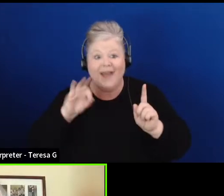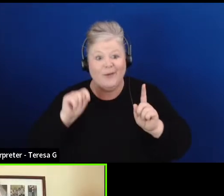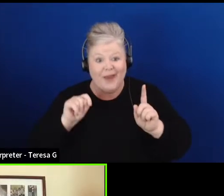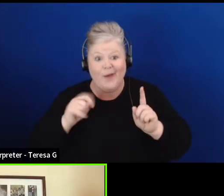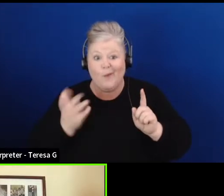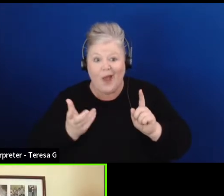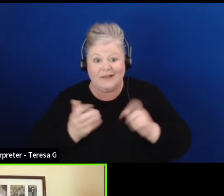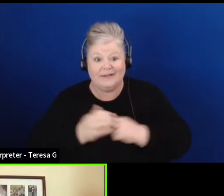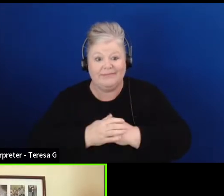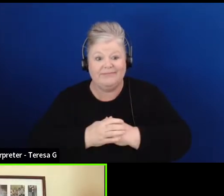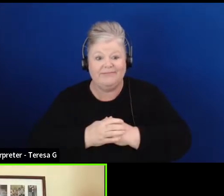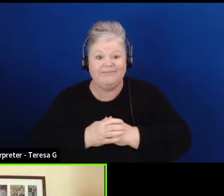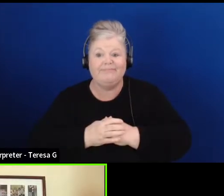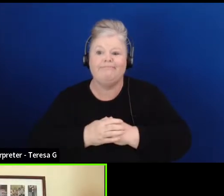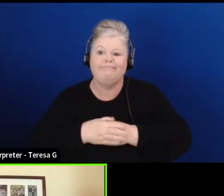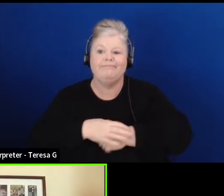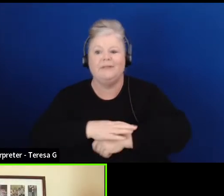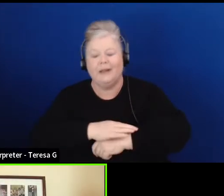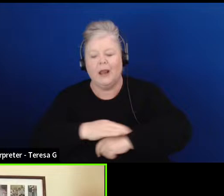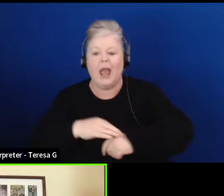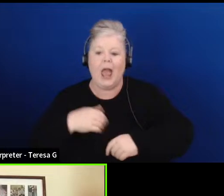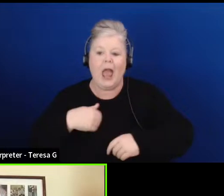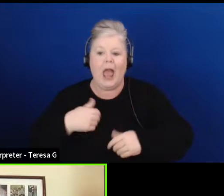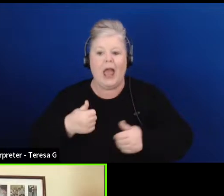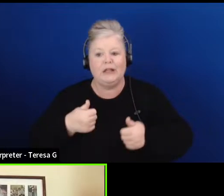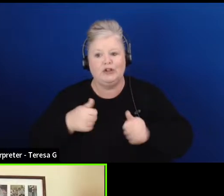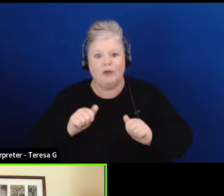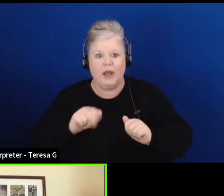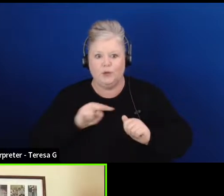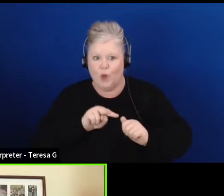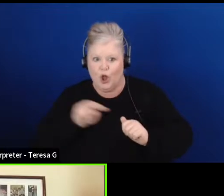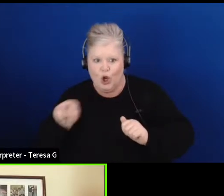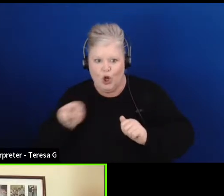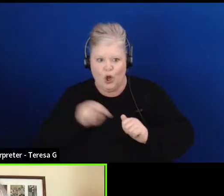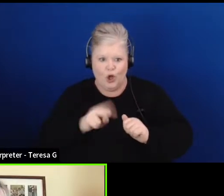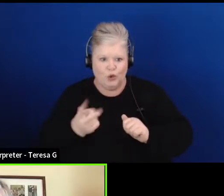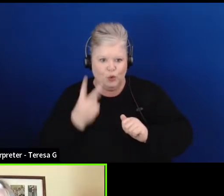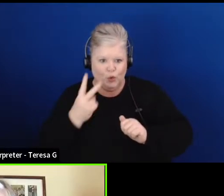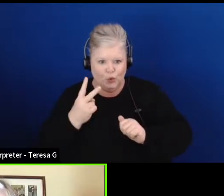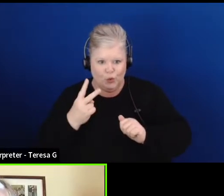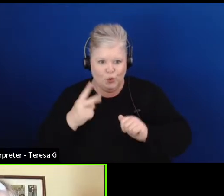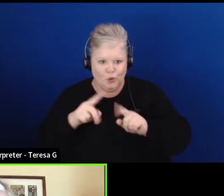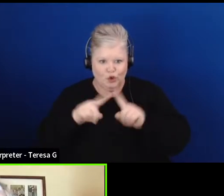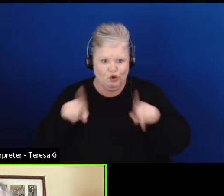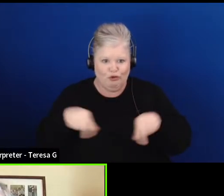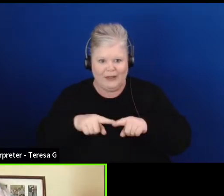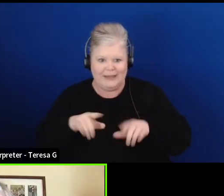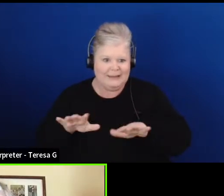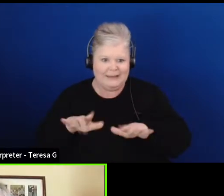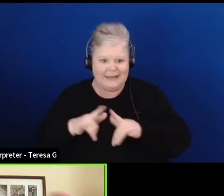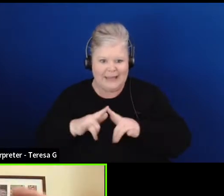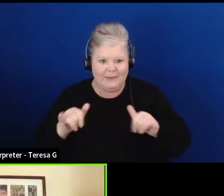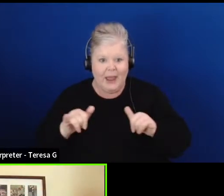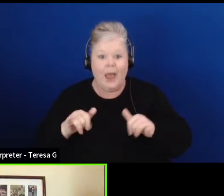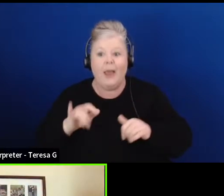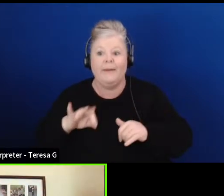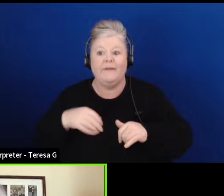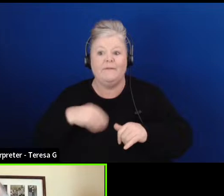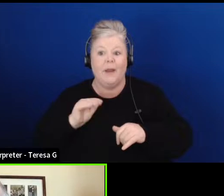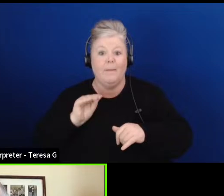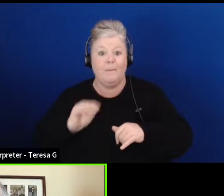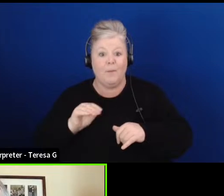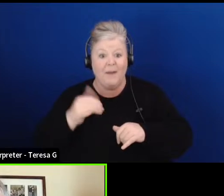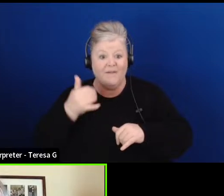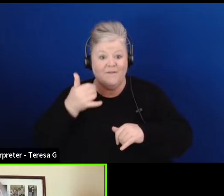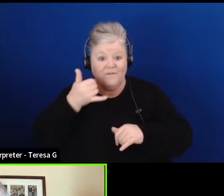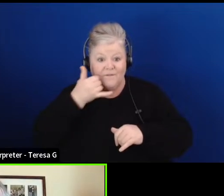I kind of, try to look at two screens or do two things, and when I put my phone in here, if